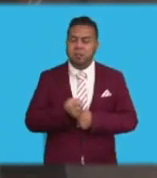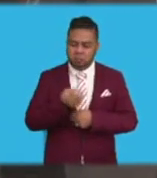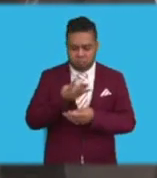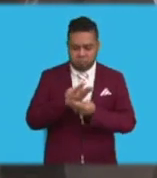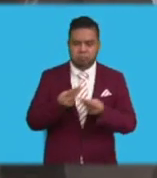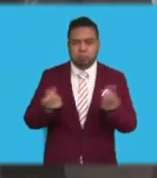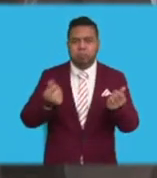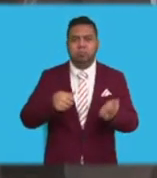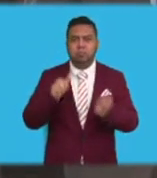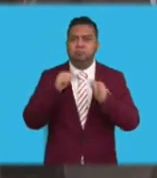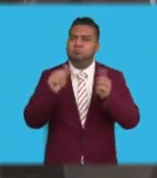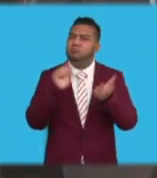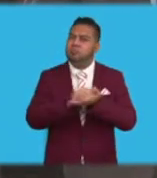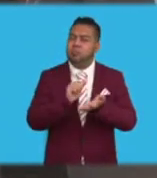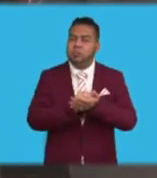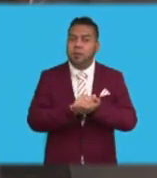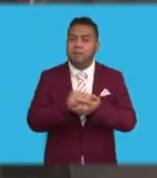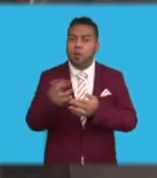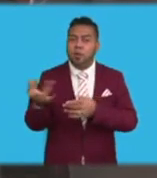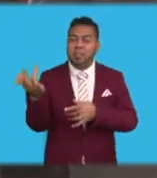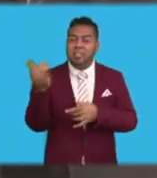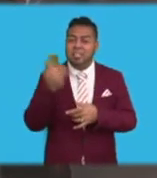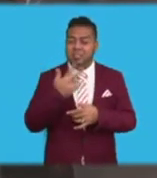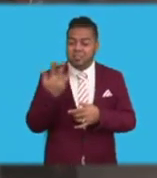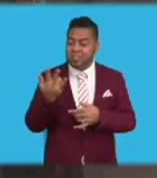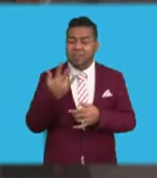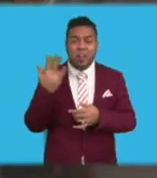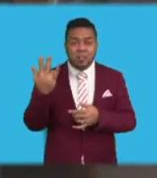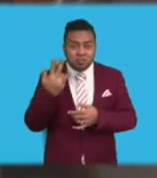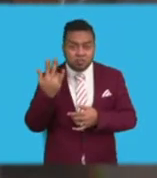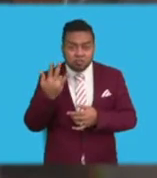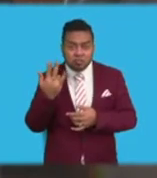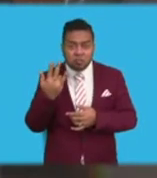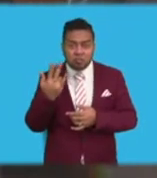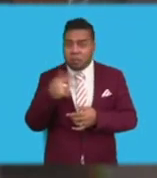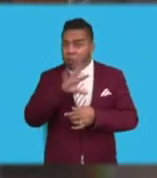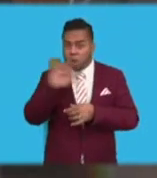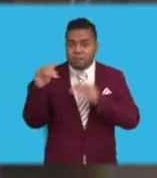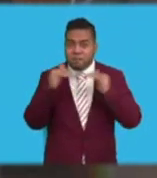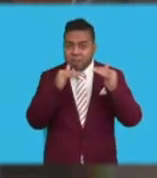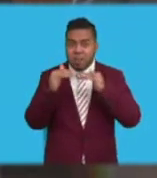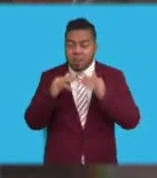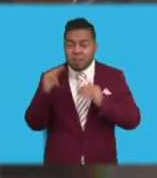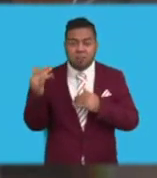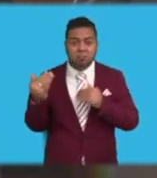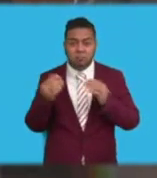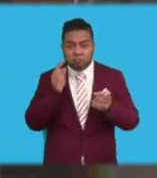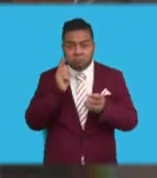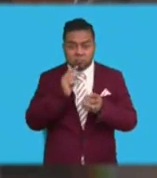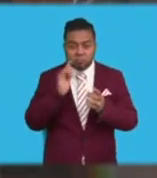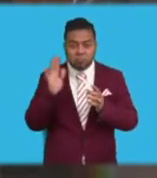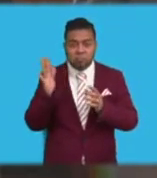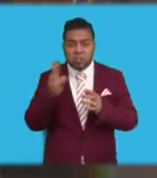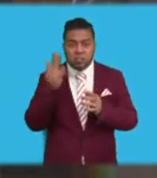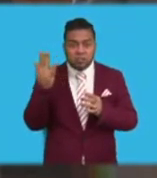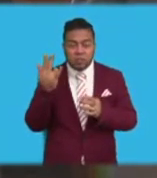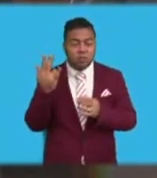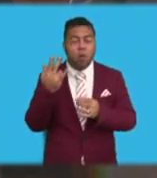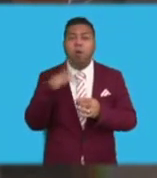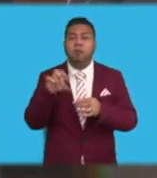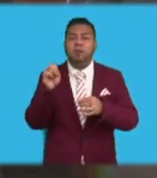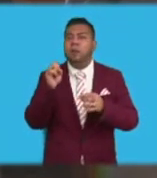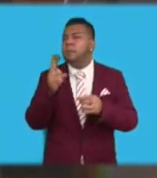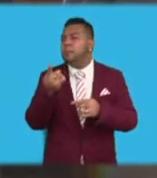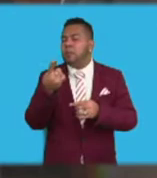successfully. And for the cases of disadvantage, where people felt that they have been unfairly disadvantaged, about 64% of the cases have